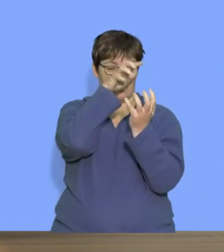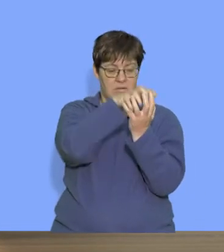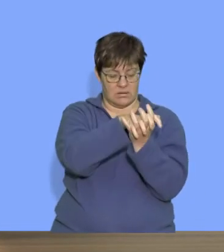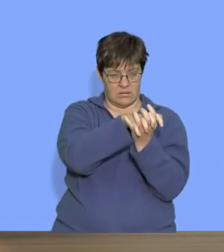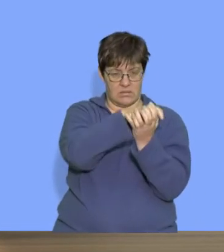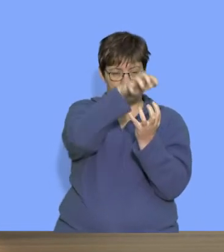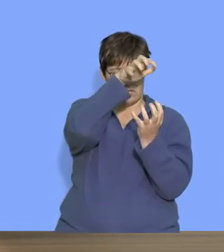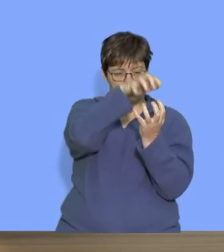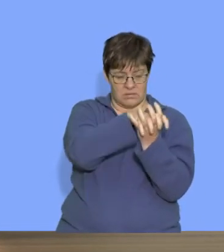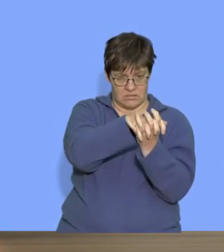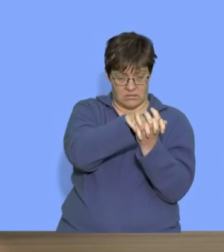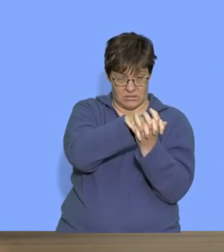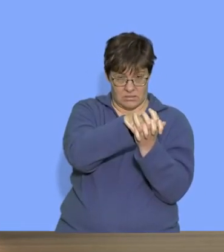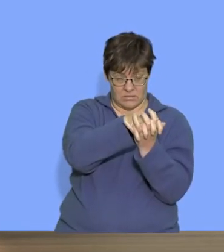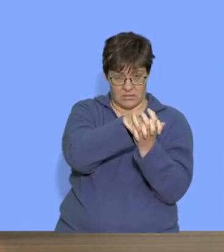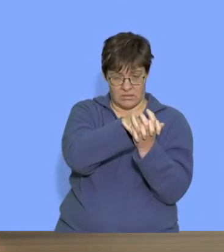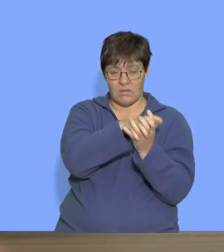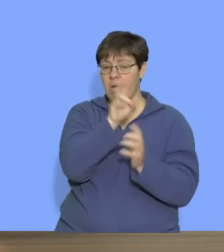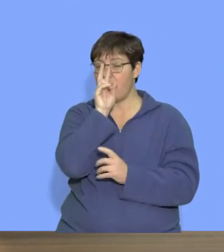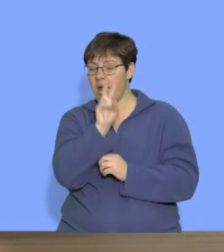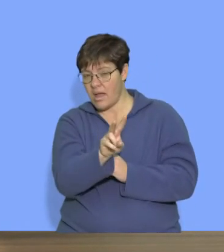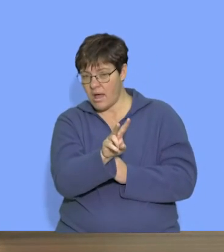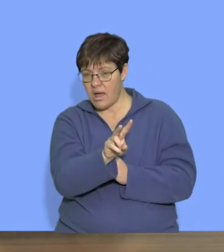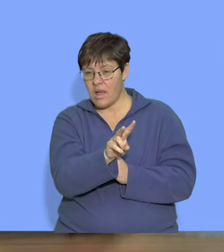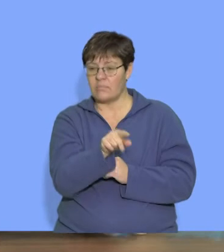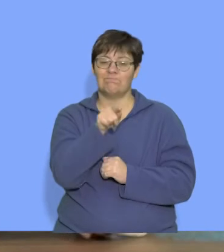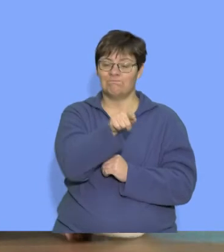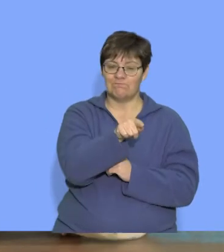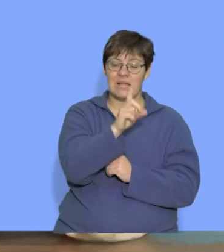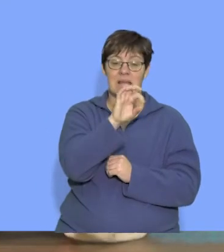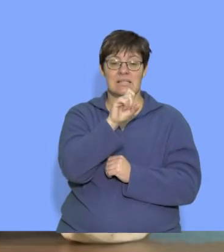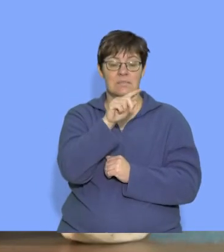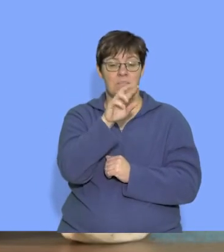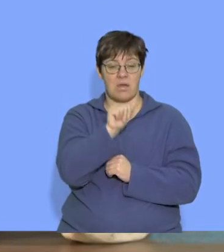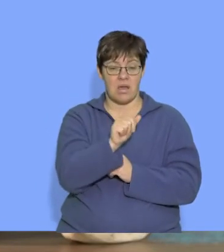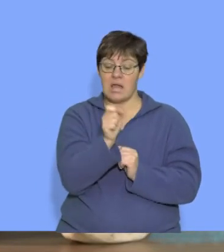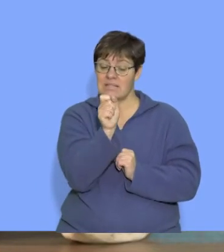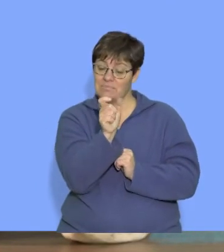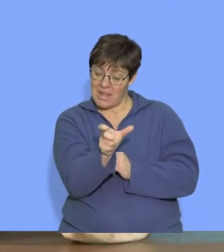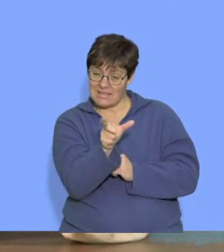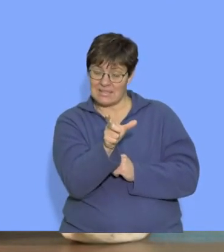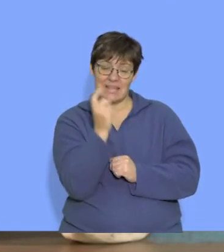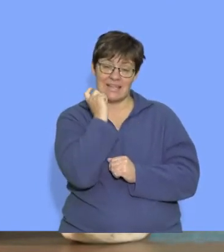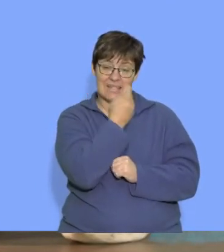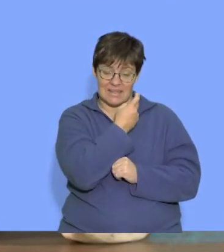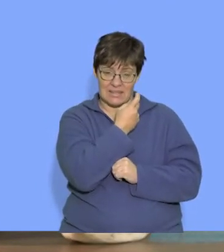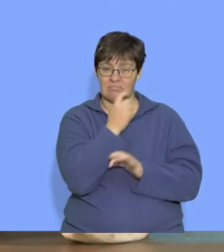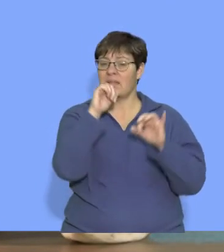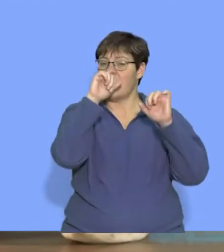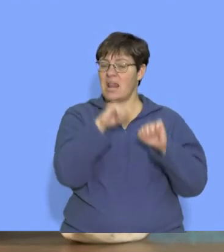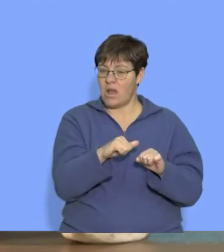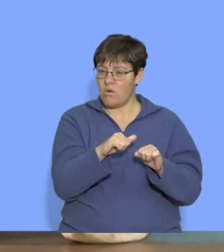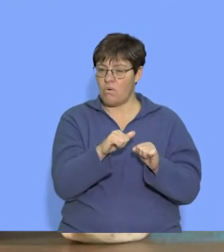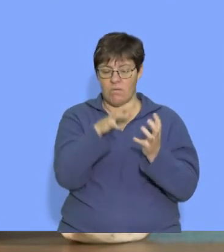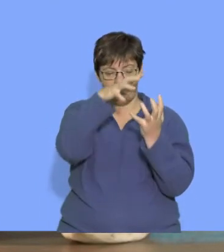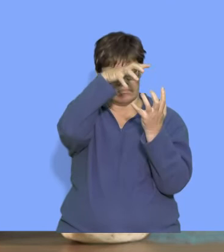to interlock. So again, you notice that the presence of the diastema, or space between the teeth, allow for